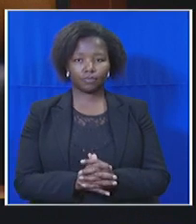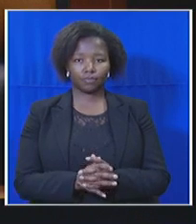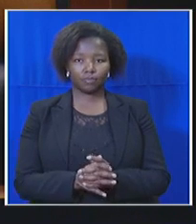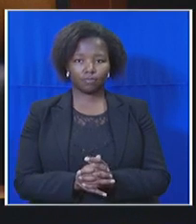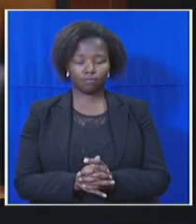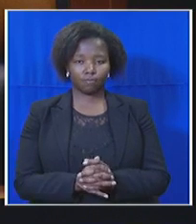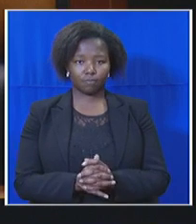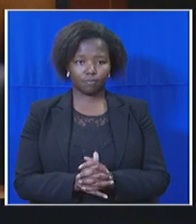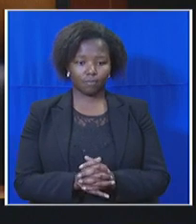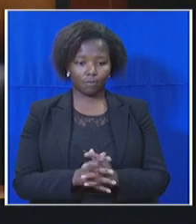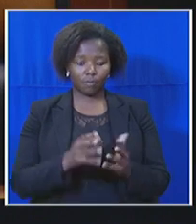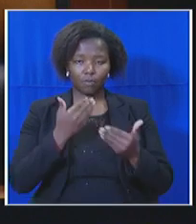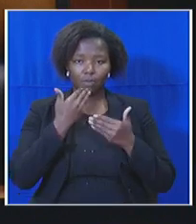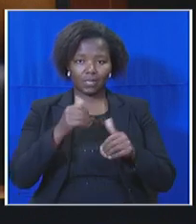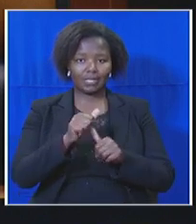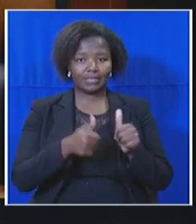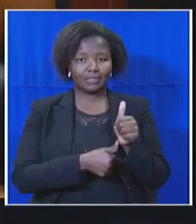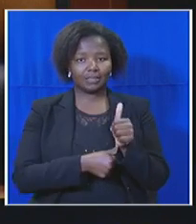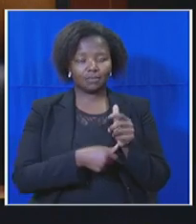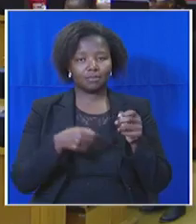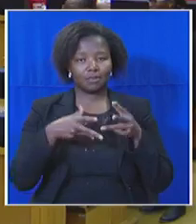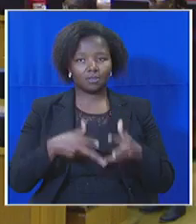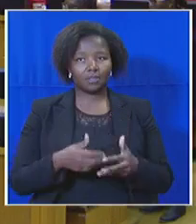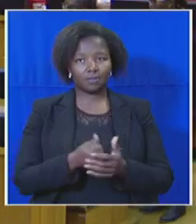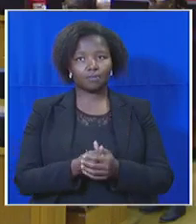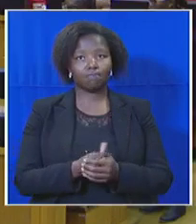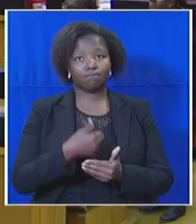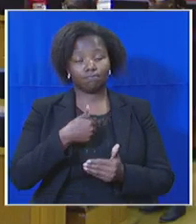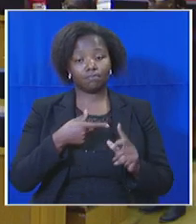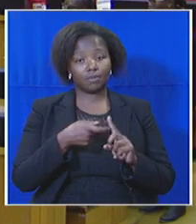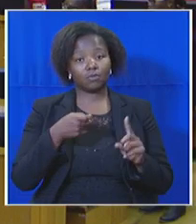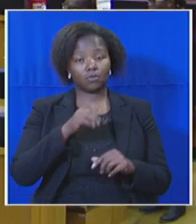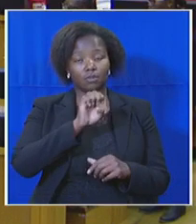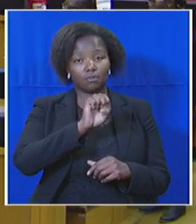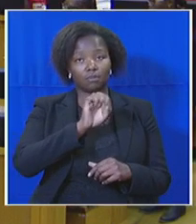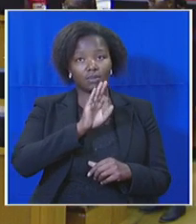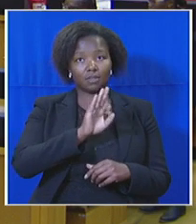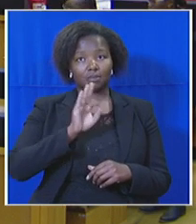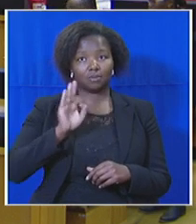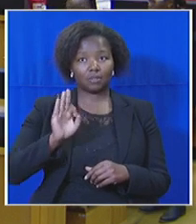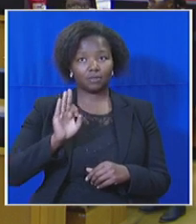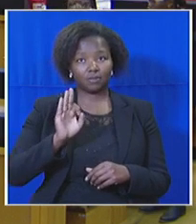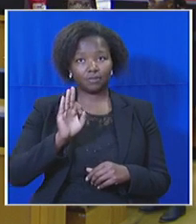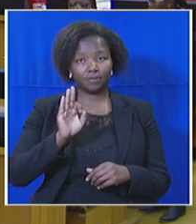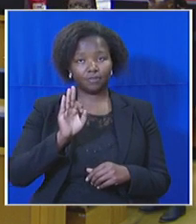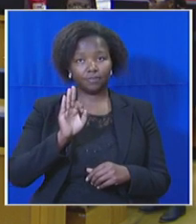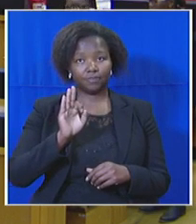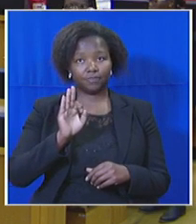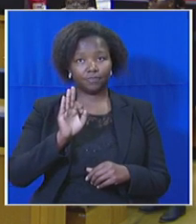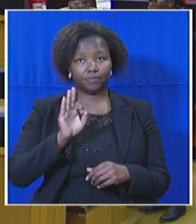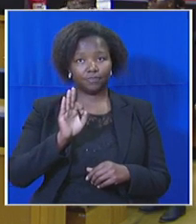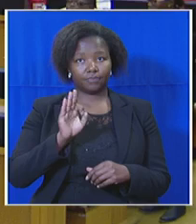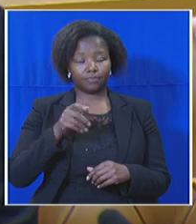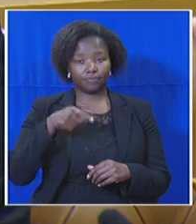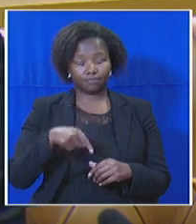Thank you, Deputy Speaker. I rise on behalf of the economic freedom fighters without notice that the